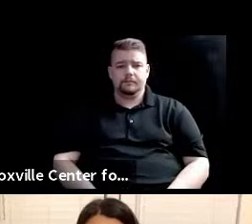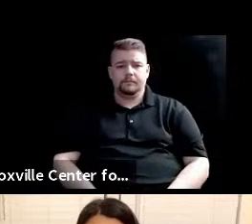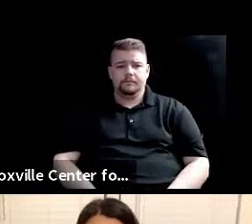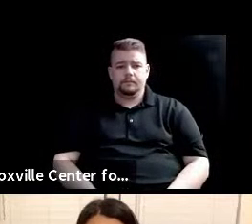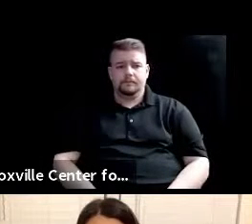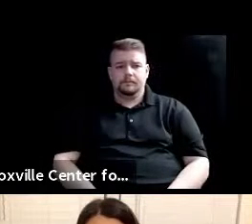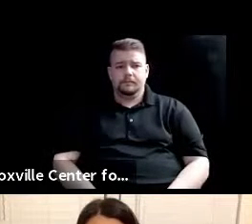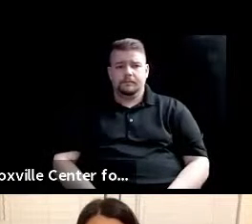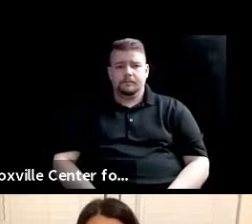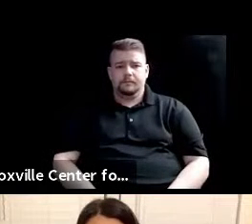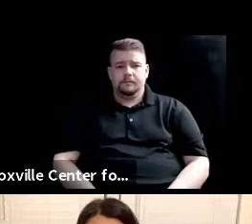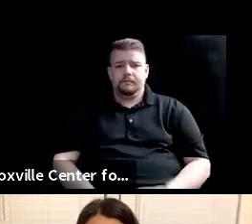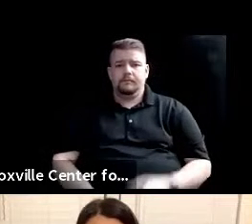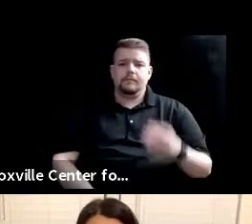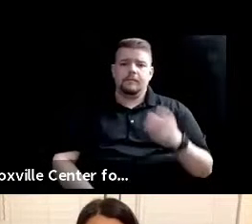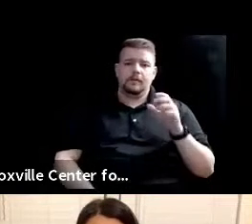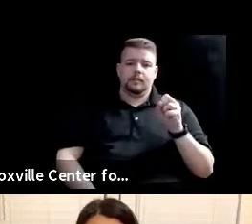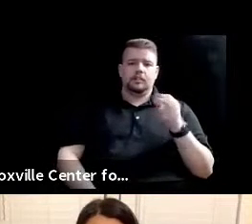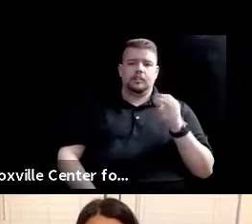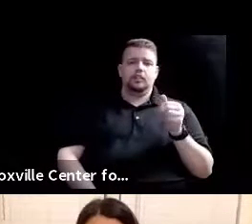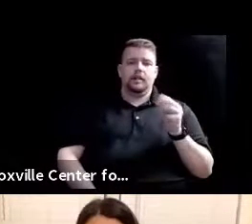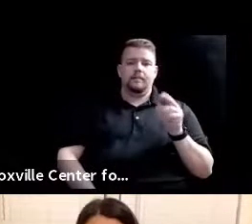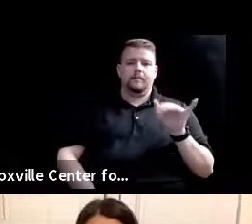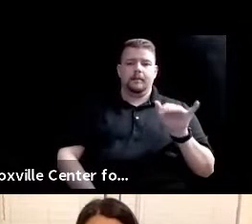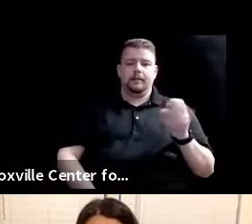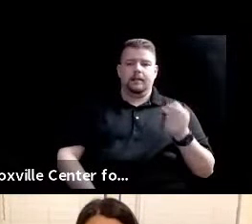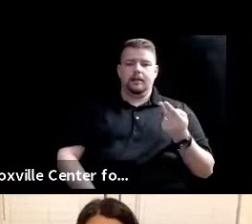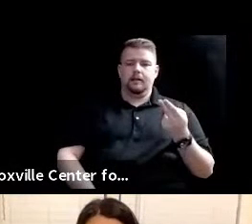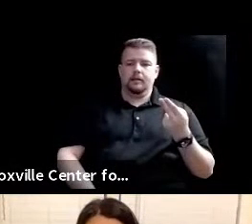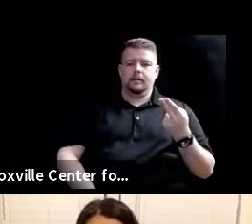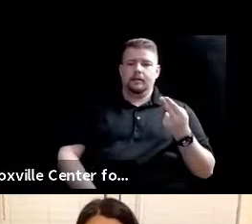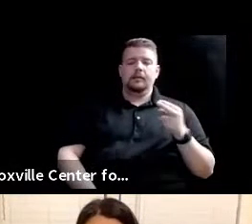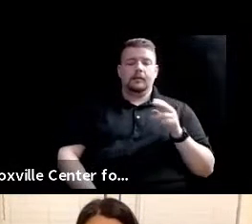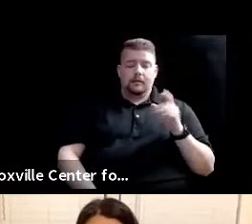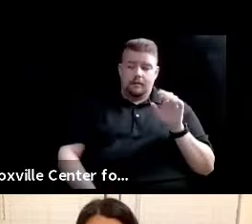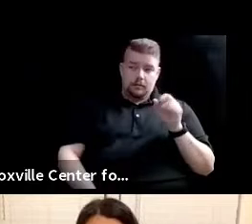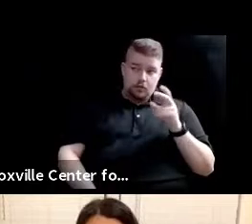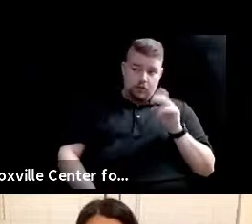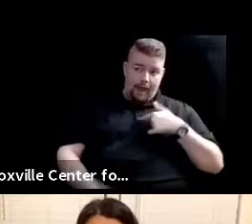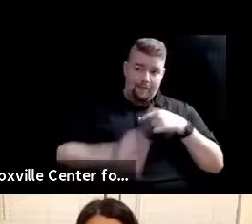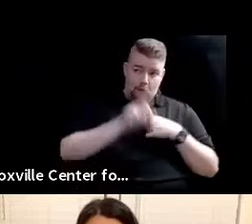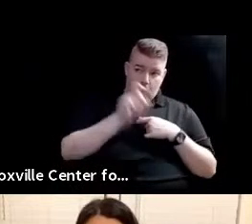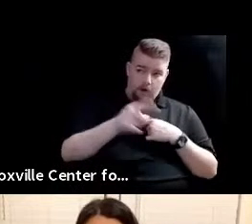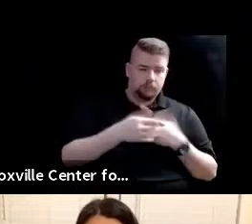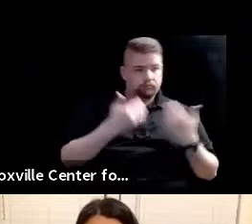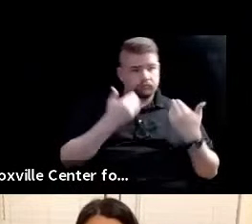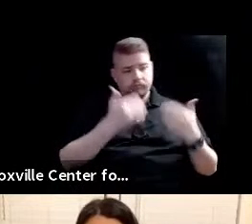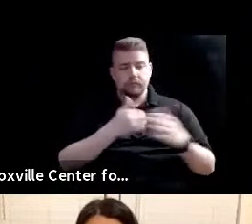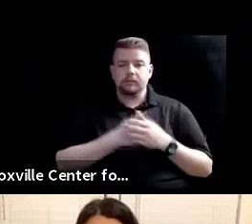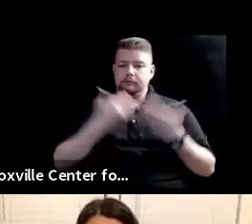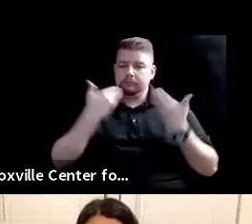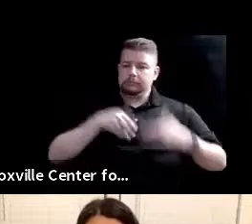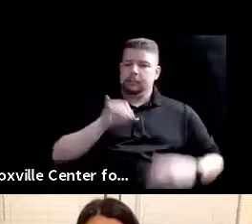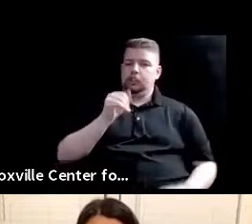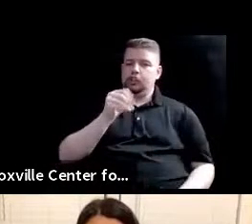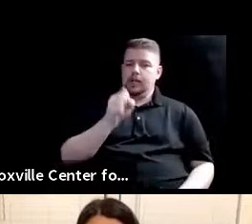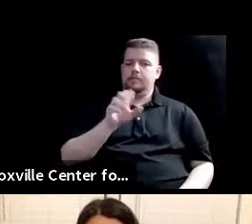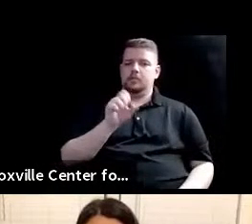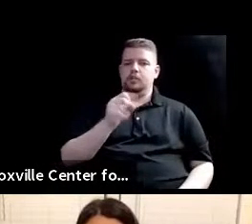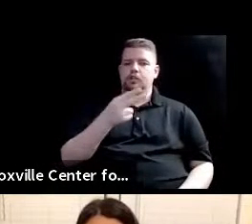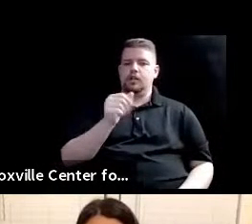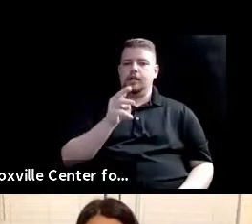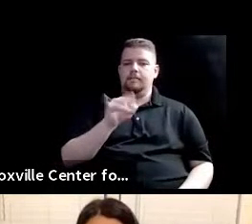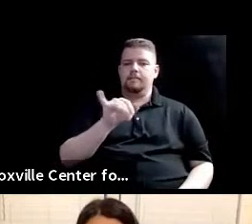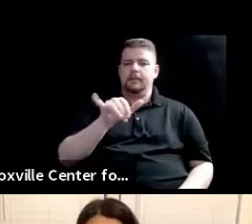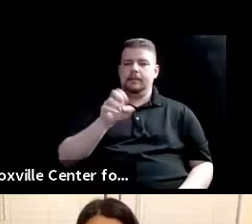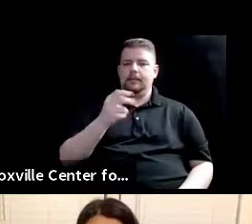Dr. Souza, I had a question, if that's okay. Yeah, go for it. So this is James Shamia, and I also want to reiterate